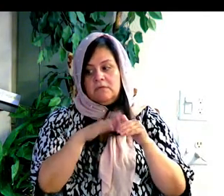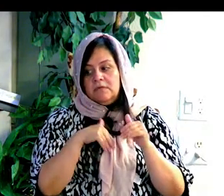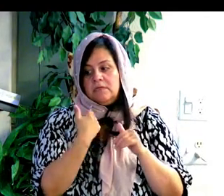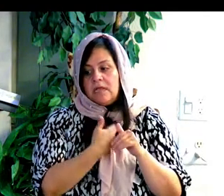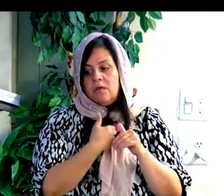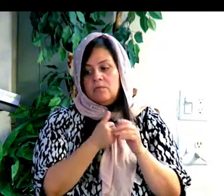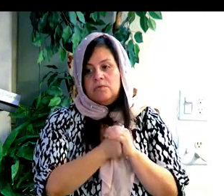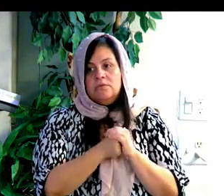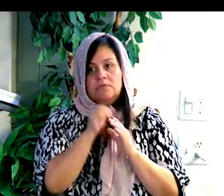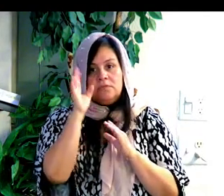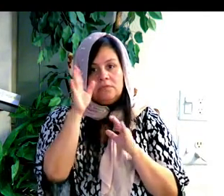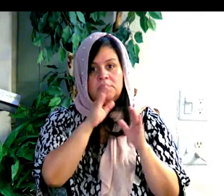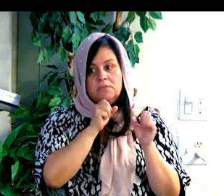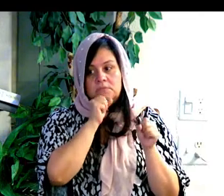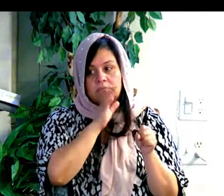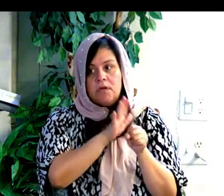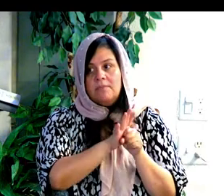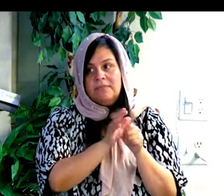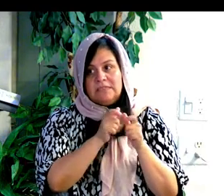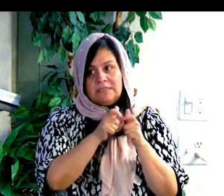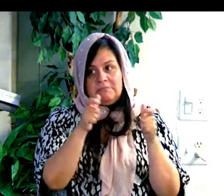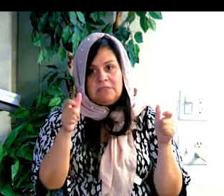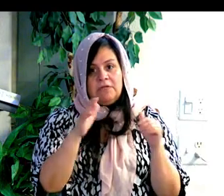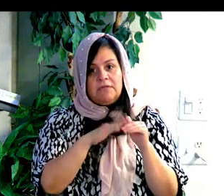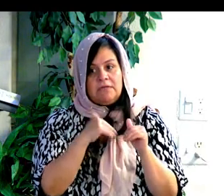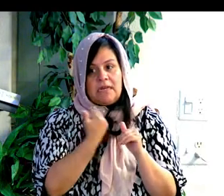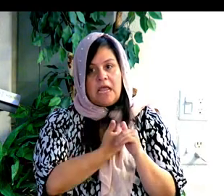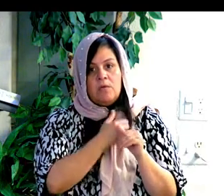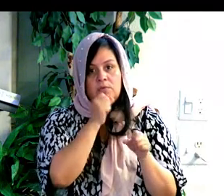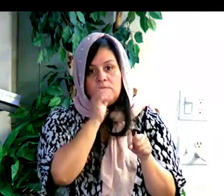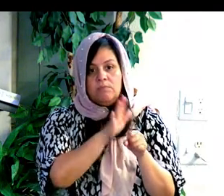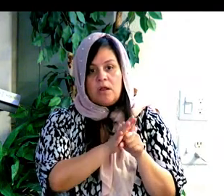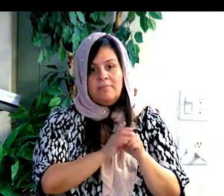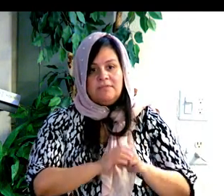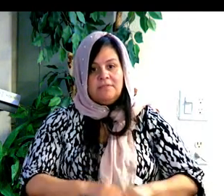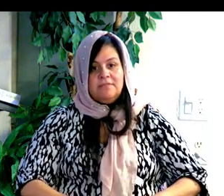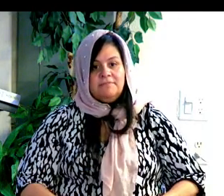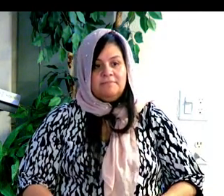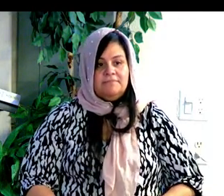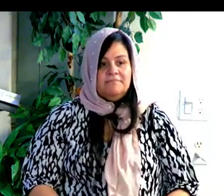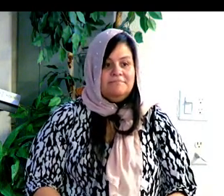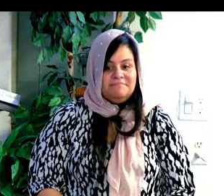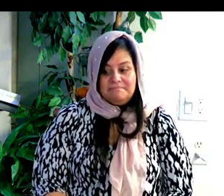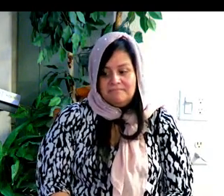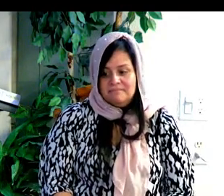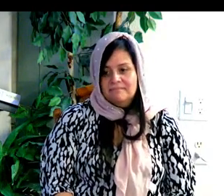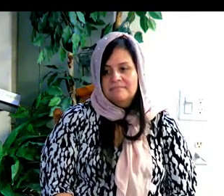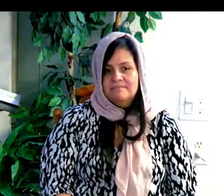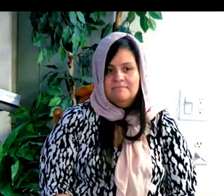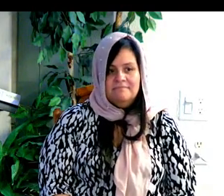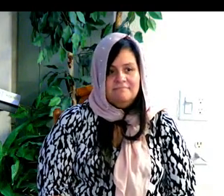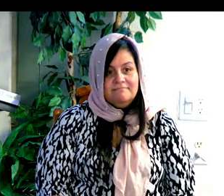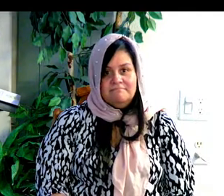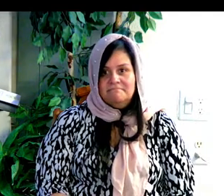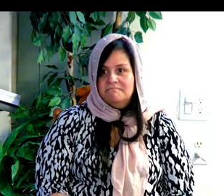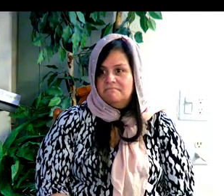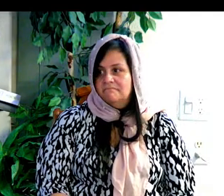greater than our pledge. Dice, su voto, el voto del Mesías, mucho más grande que nuestro voto. So, si aceptamos,